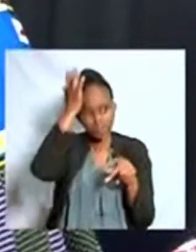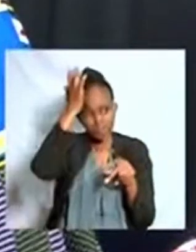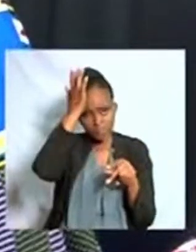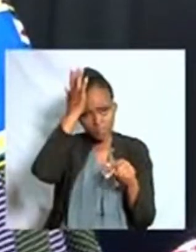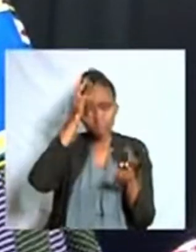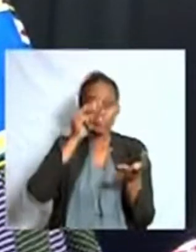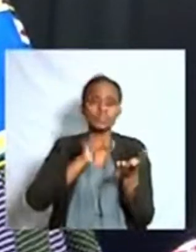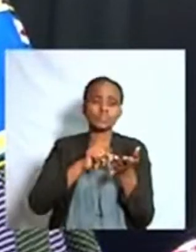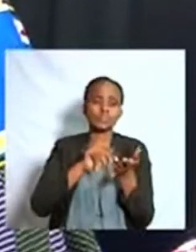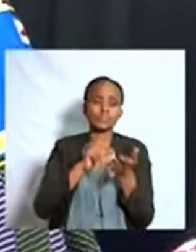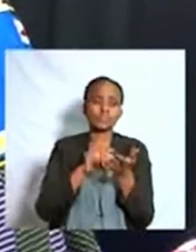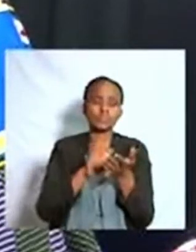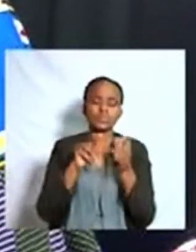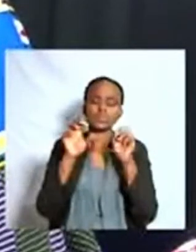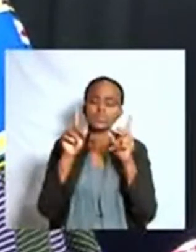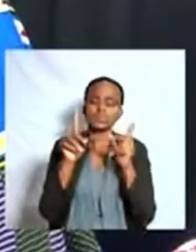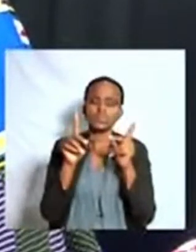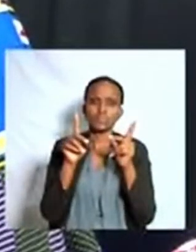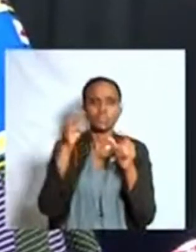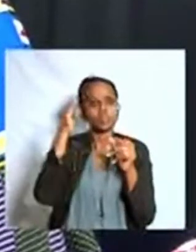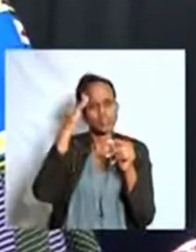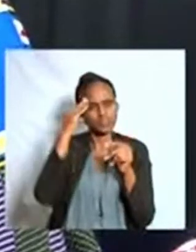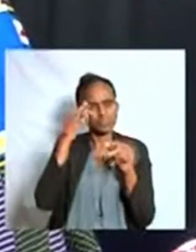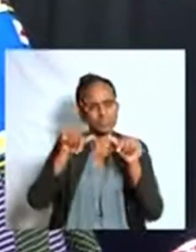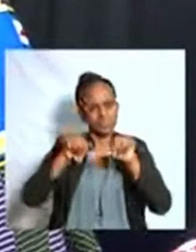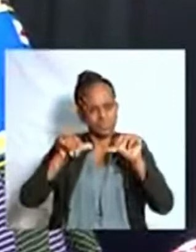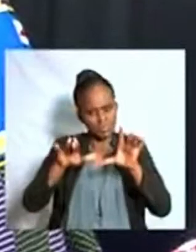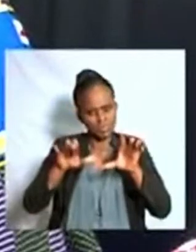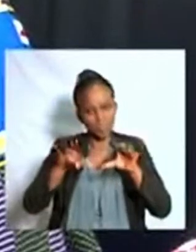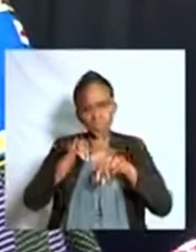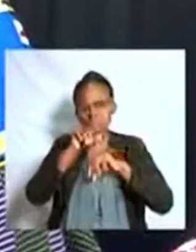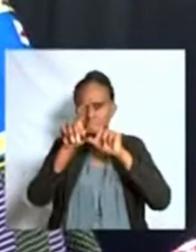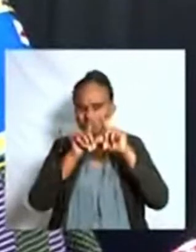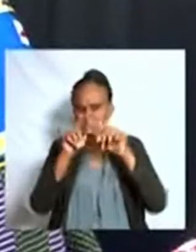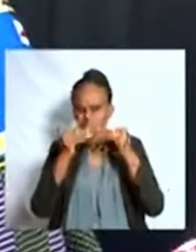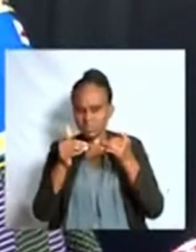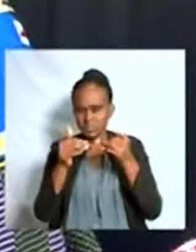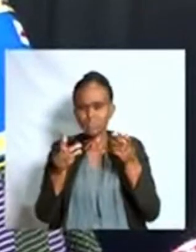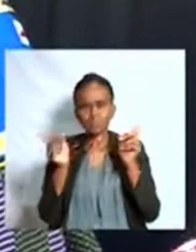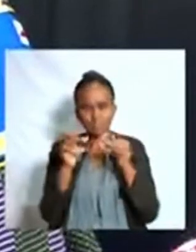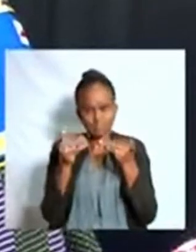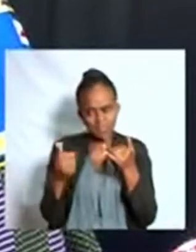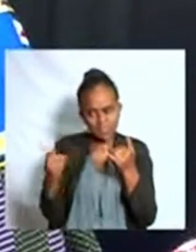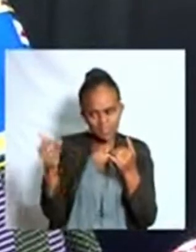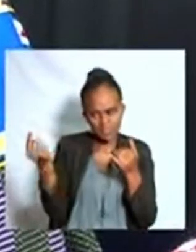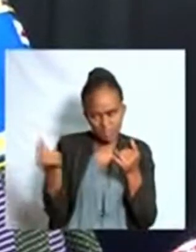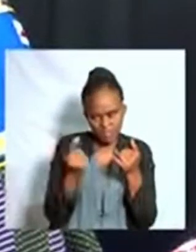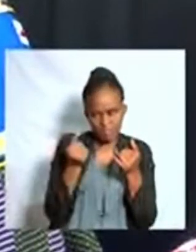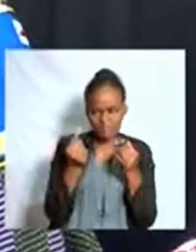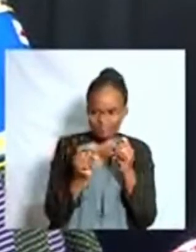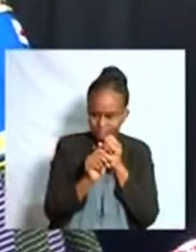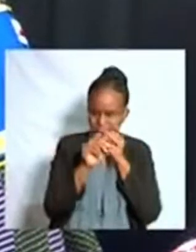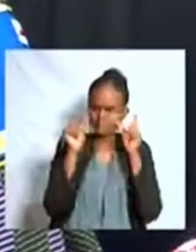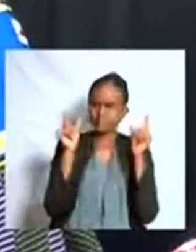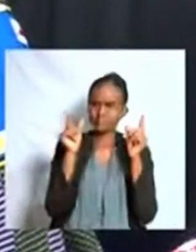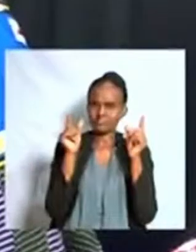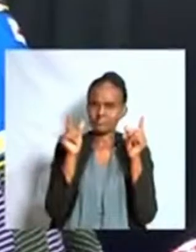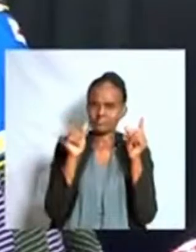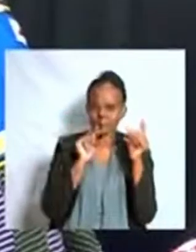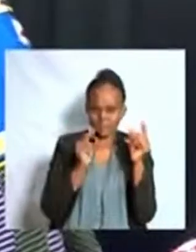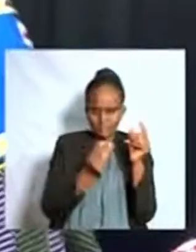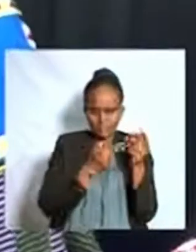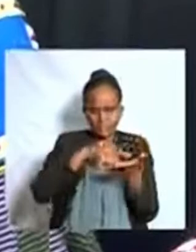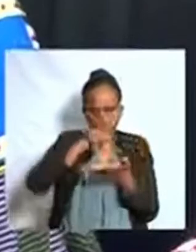November, okay, knowing that the auditors have queried. And now it's when they've woken up to say we